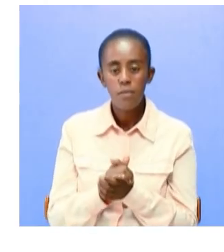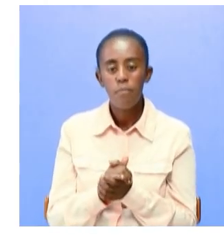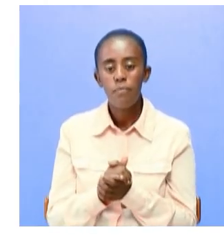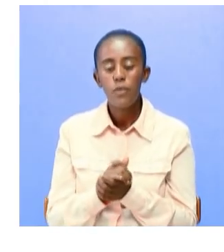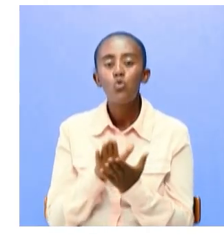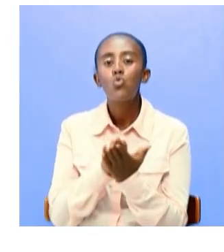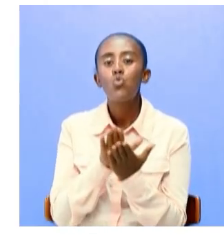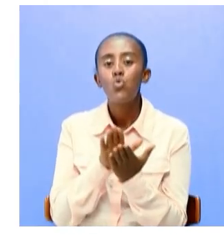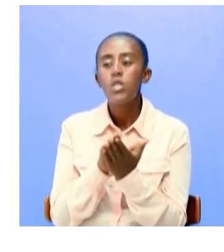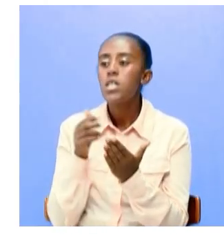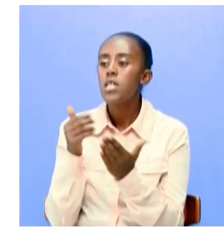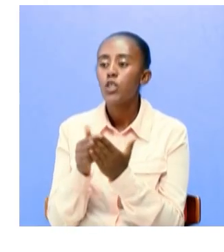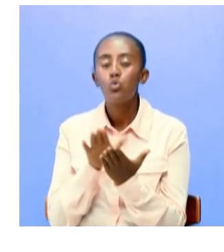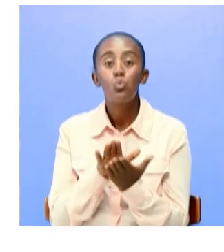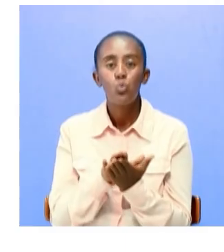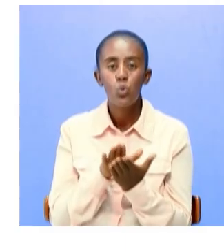school?